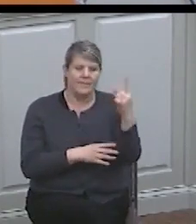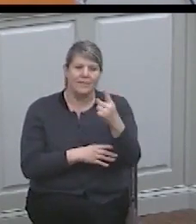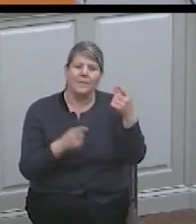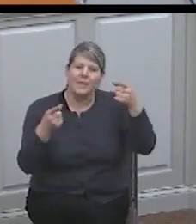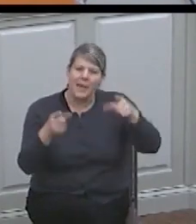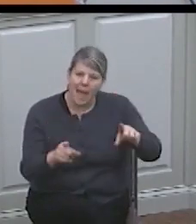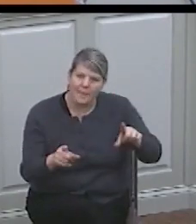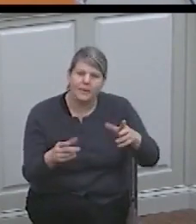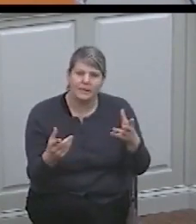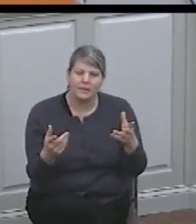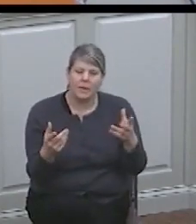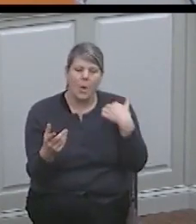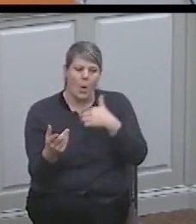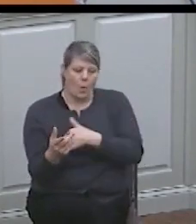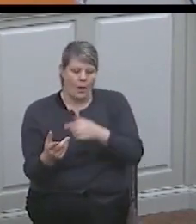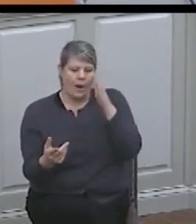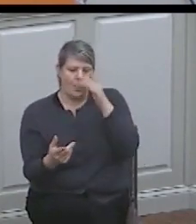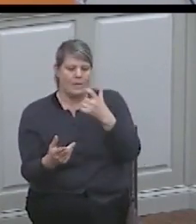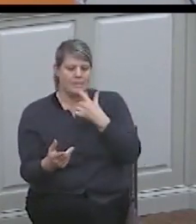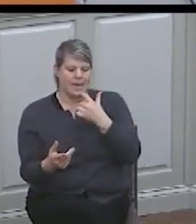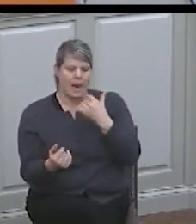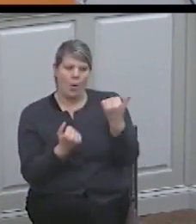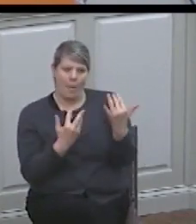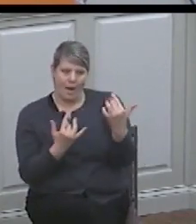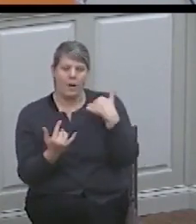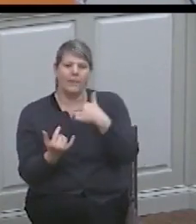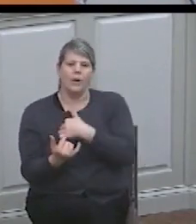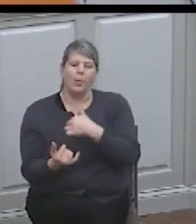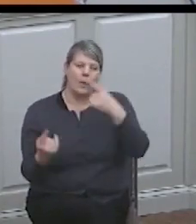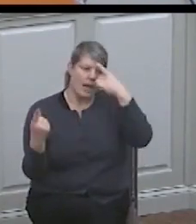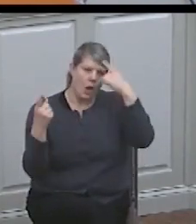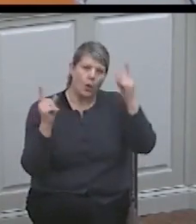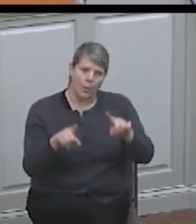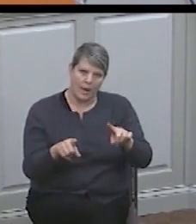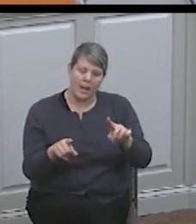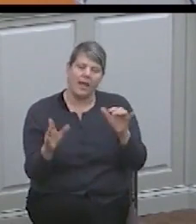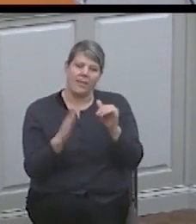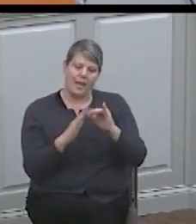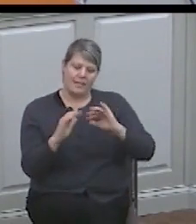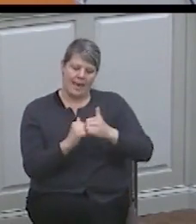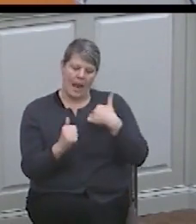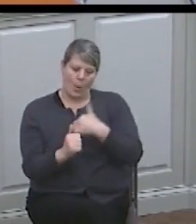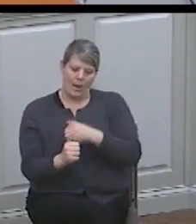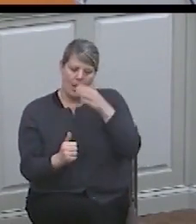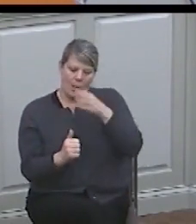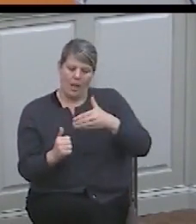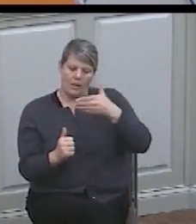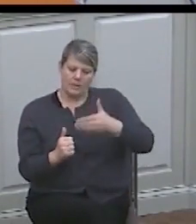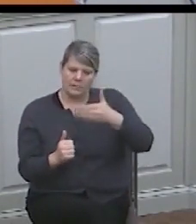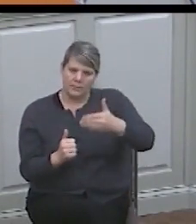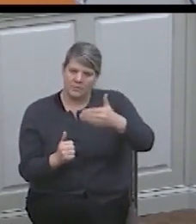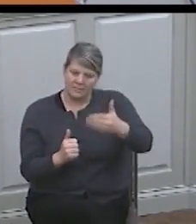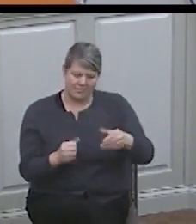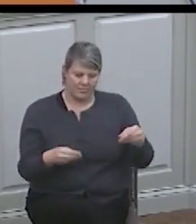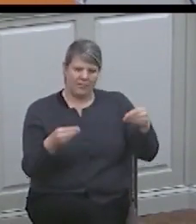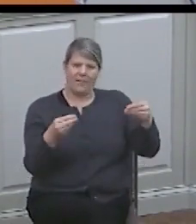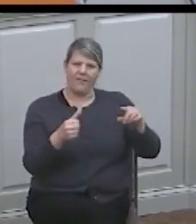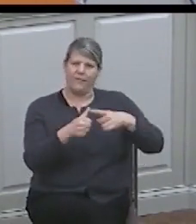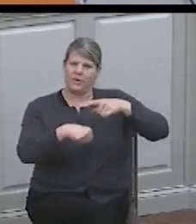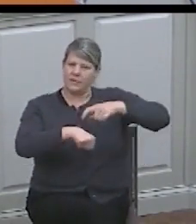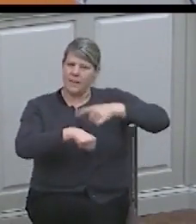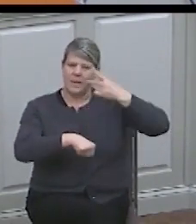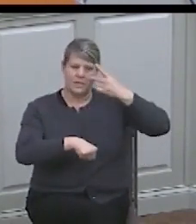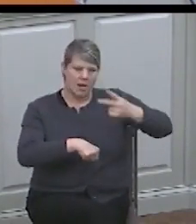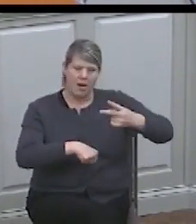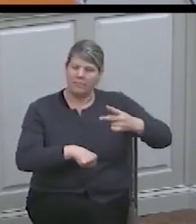say, wait, we've agreed to conduct ourselves in this way, and this is the first time I've seen it. This is not in line with the covenant we addressed. I think it'd be